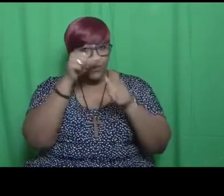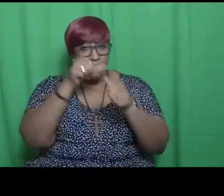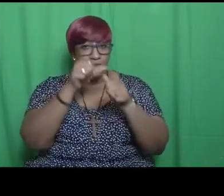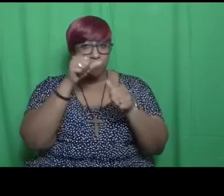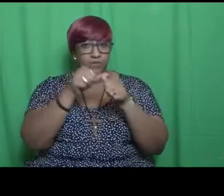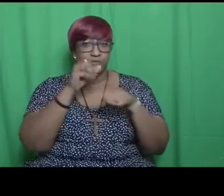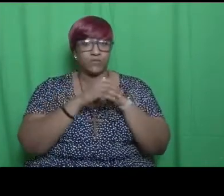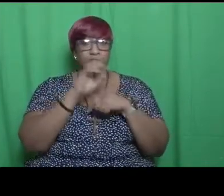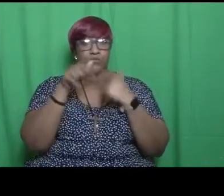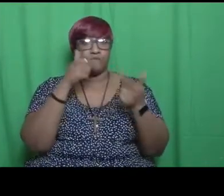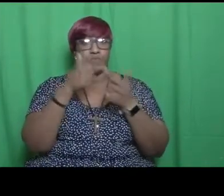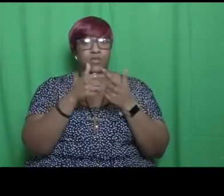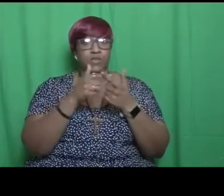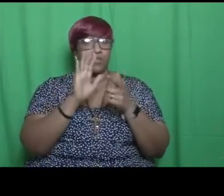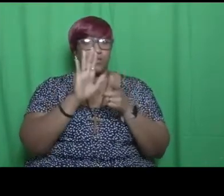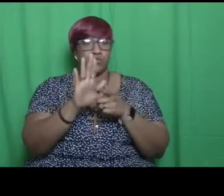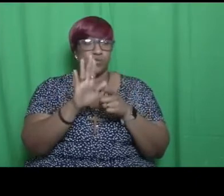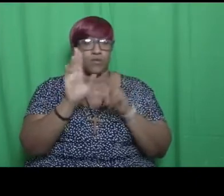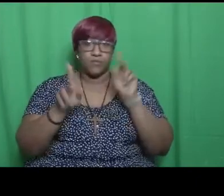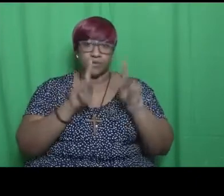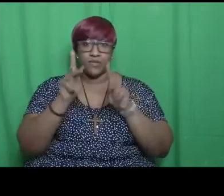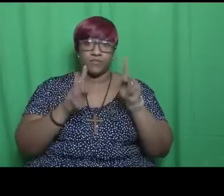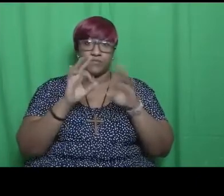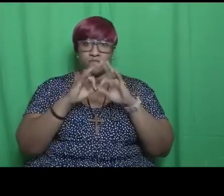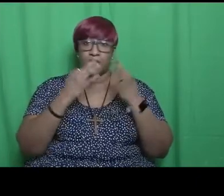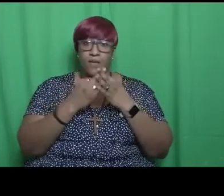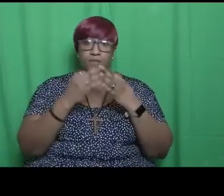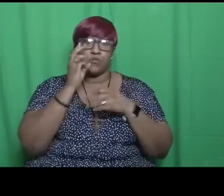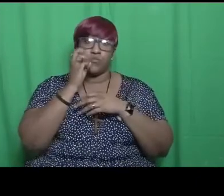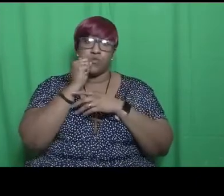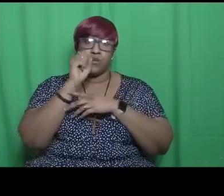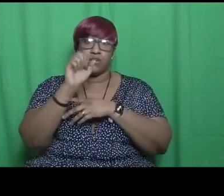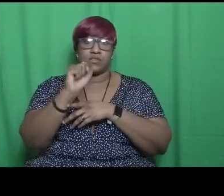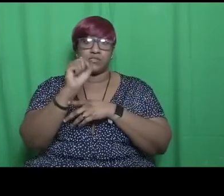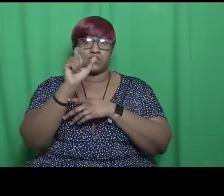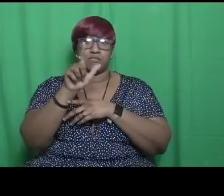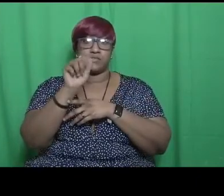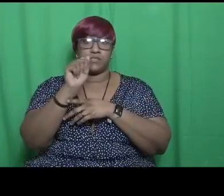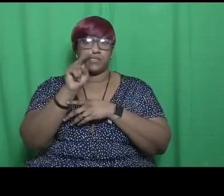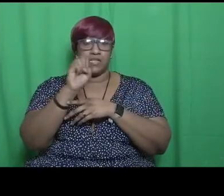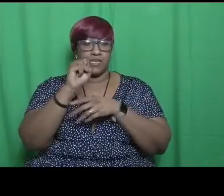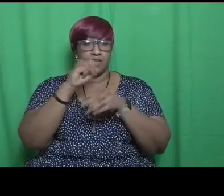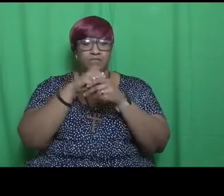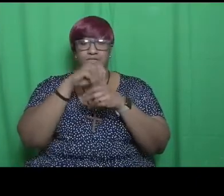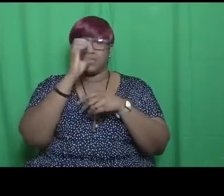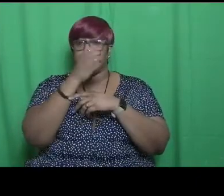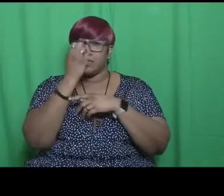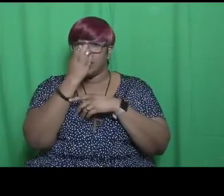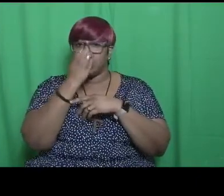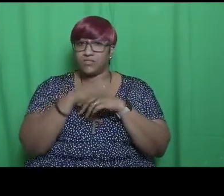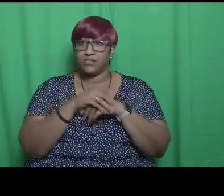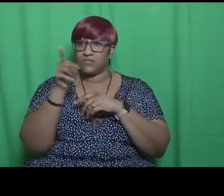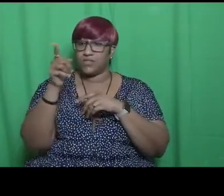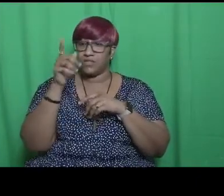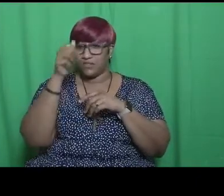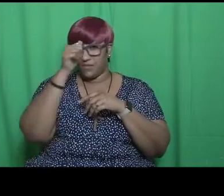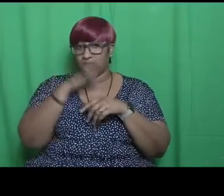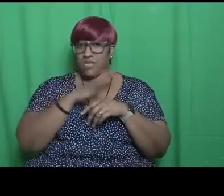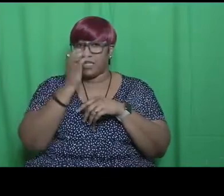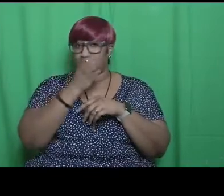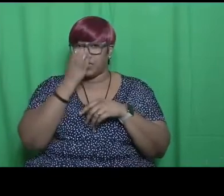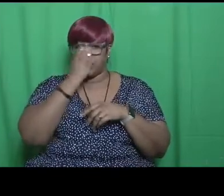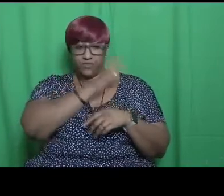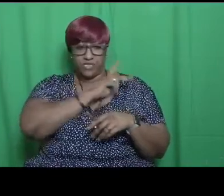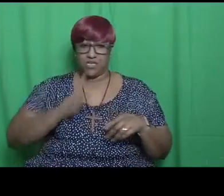remember when your ancestors were slaves in Egypt? And Pharaoh said, I'm not going to let them go. And I